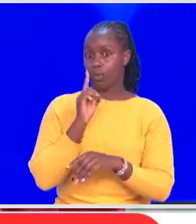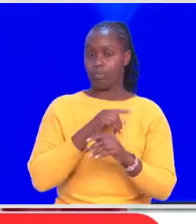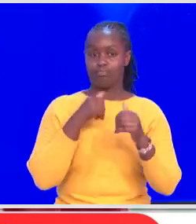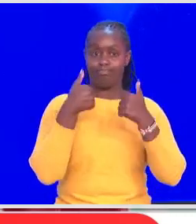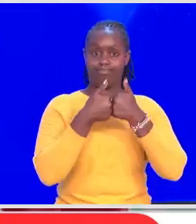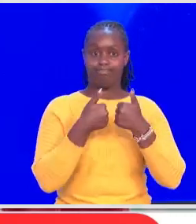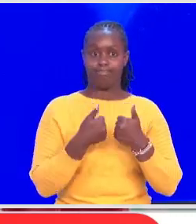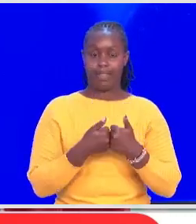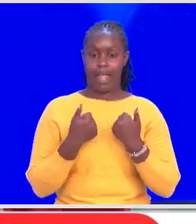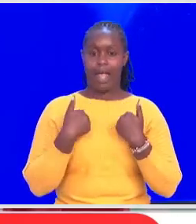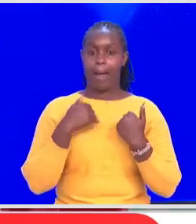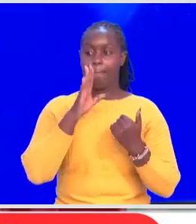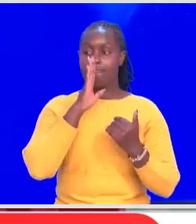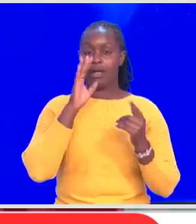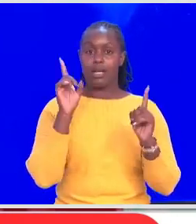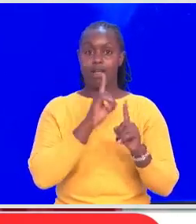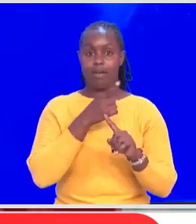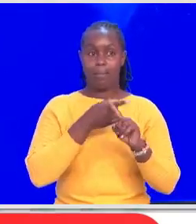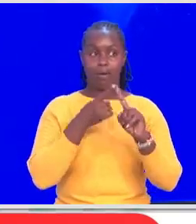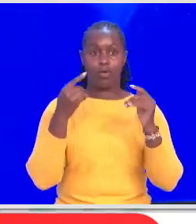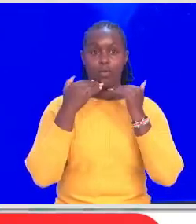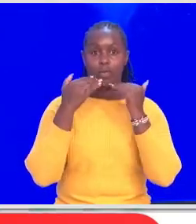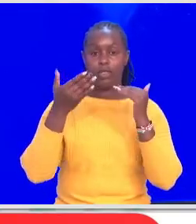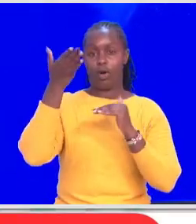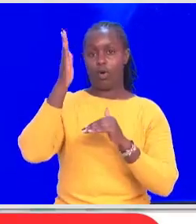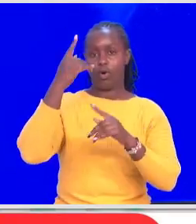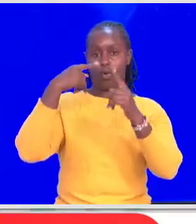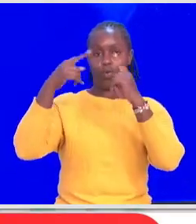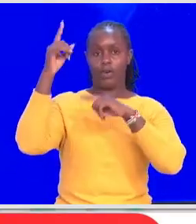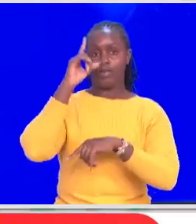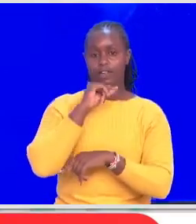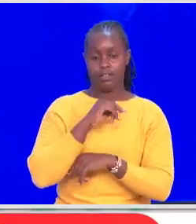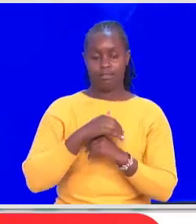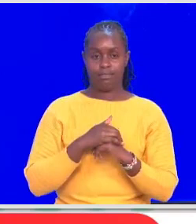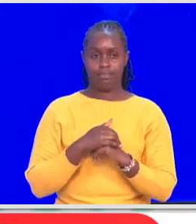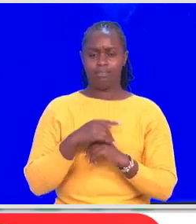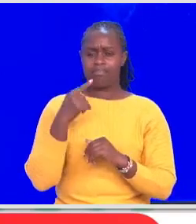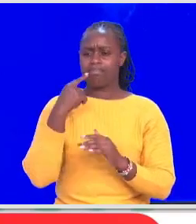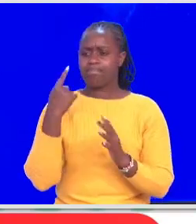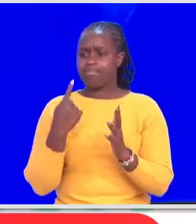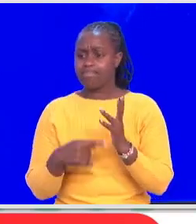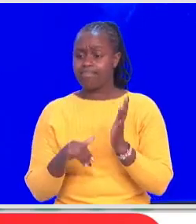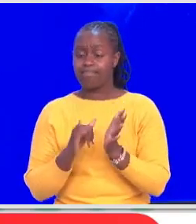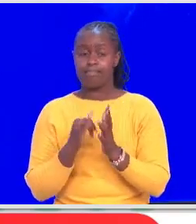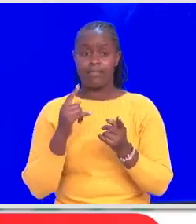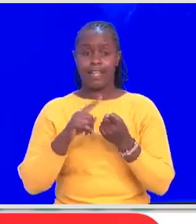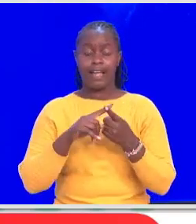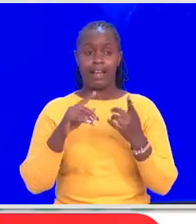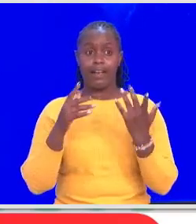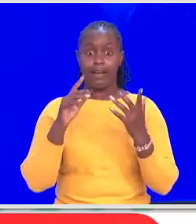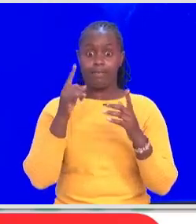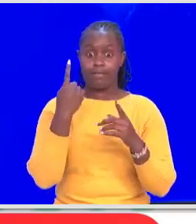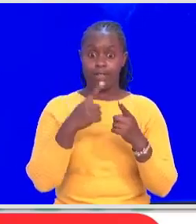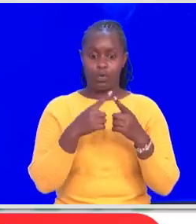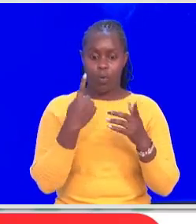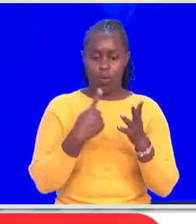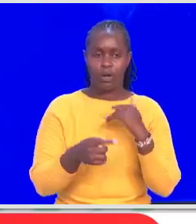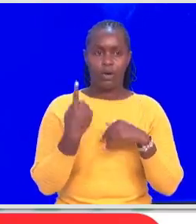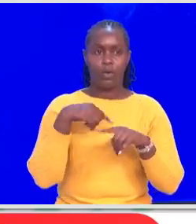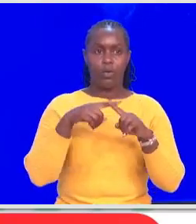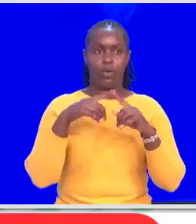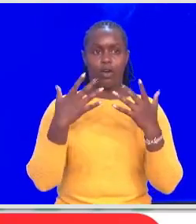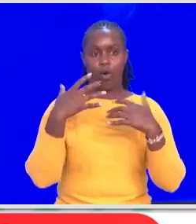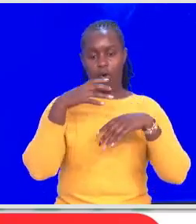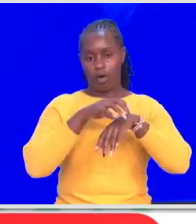Nimekuwa tough, but we thank God tumeshinda. Nasema kwanza ni asante kwa God kwa hii win tumepata leo. Na pia hiyo